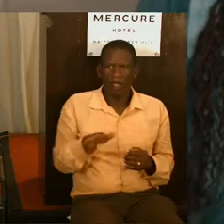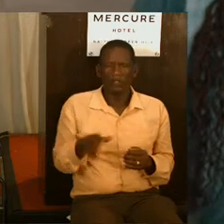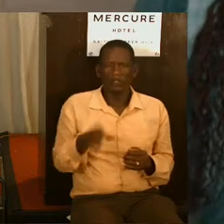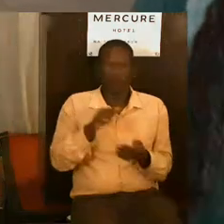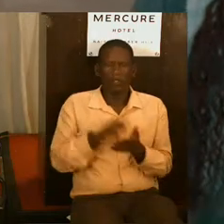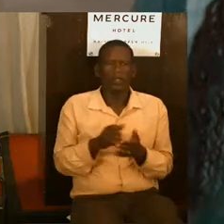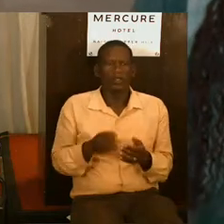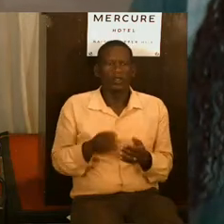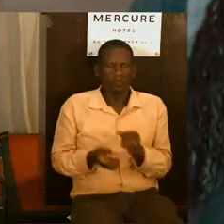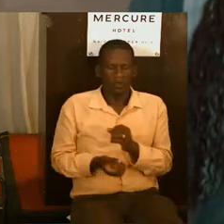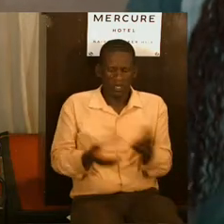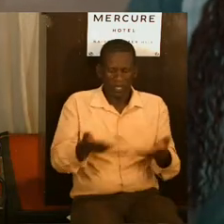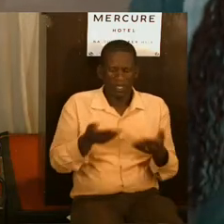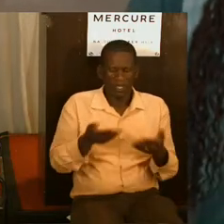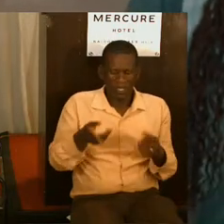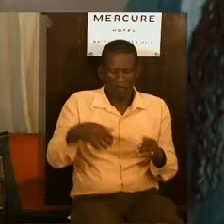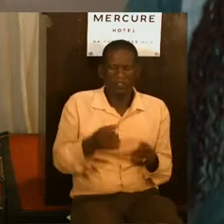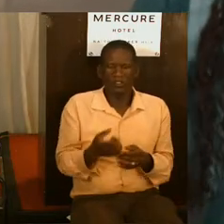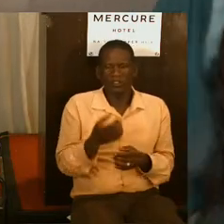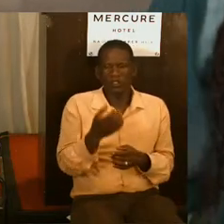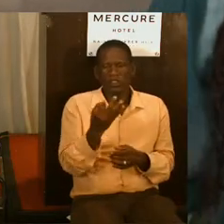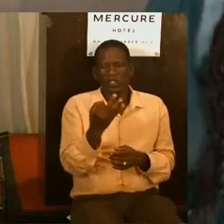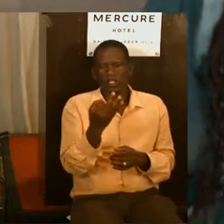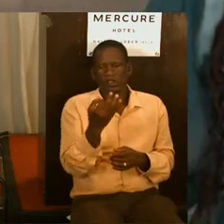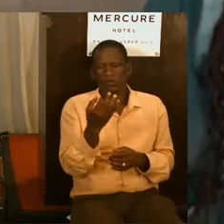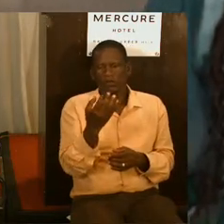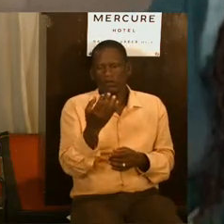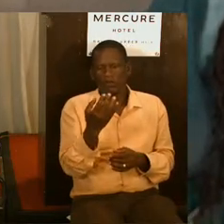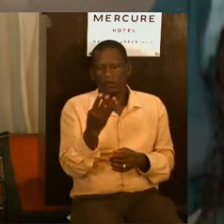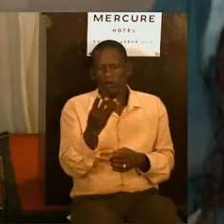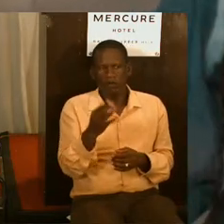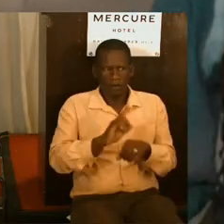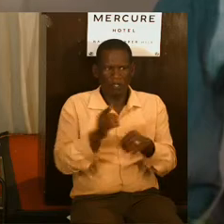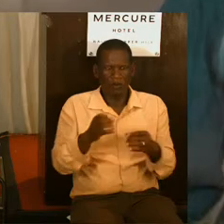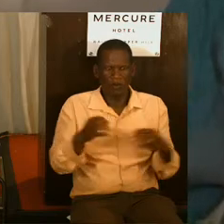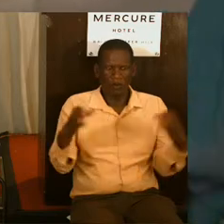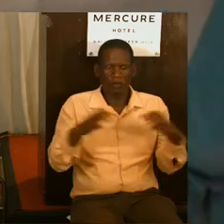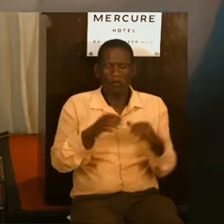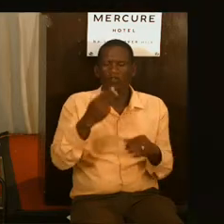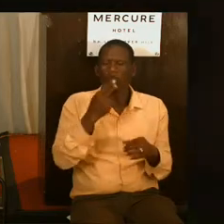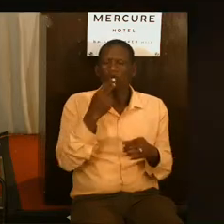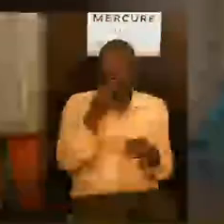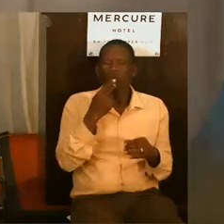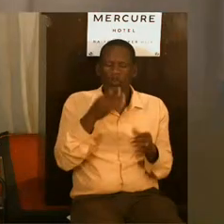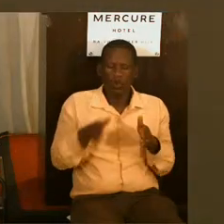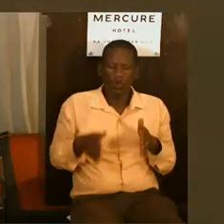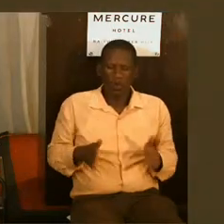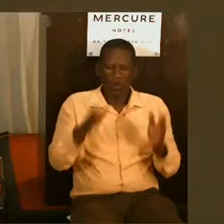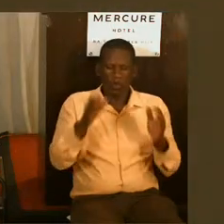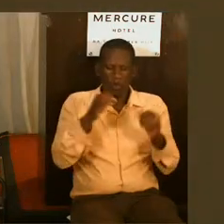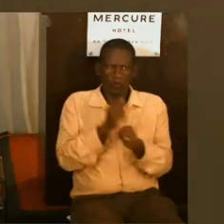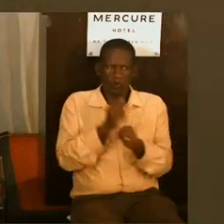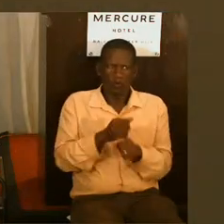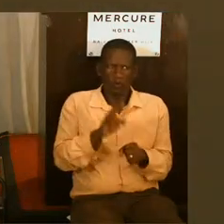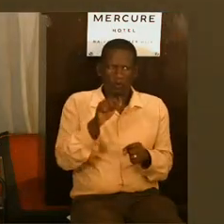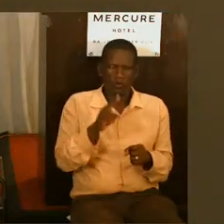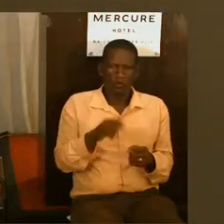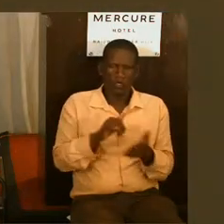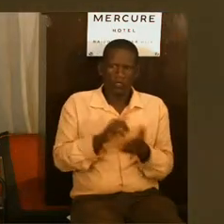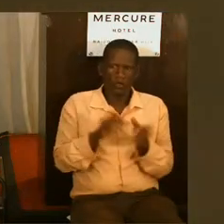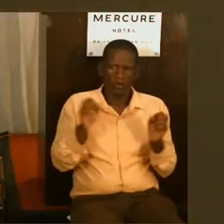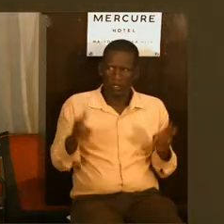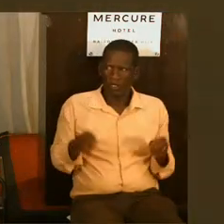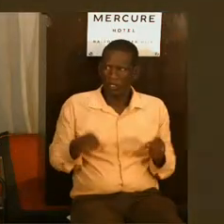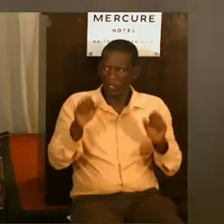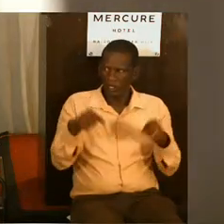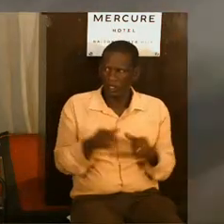so then you can give us four to three minutes of the community of pokot's way of doing utu is that all